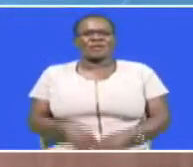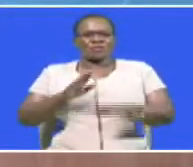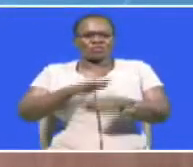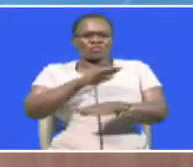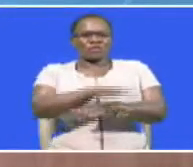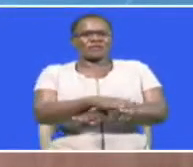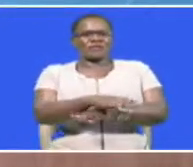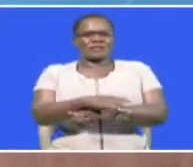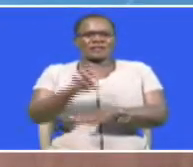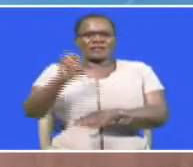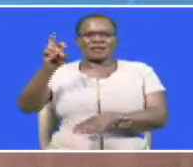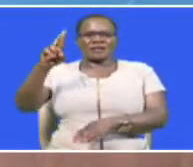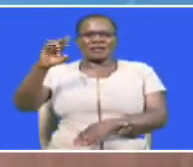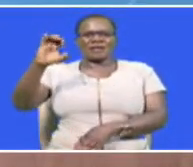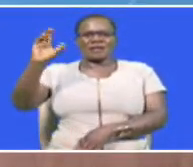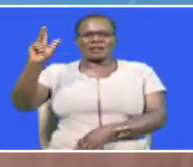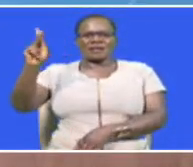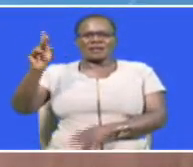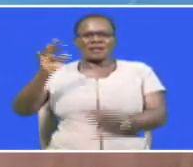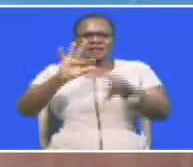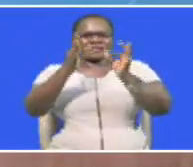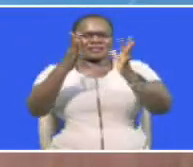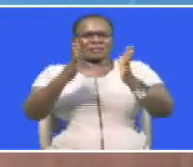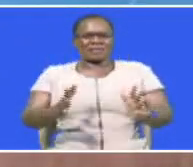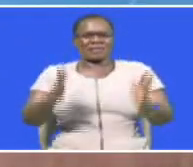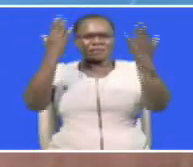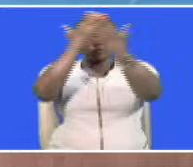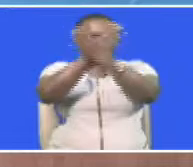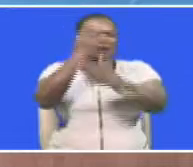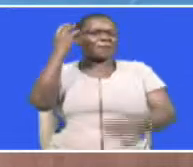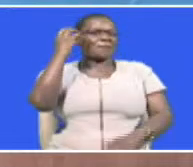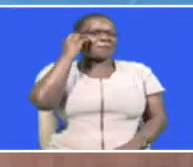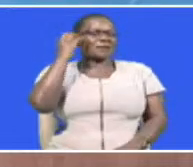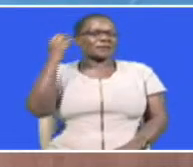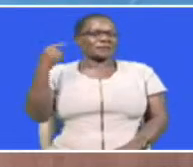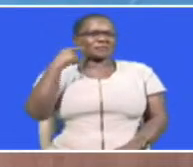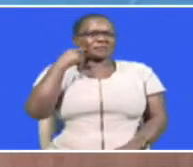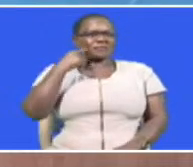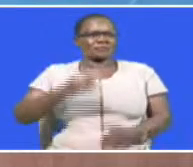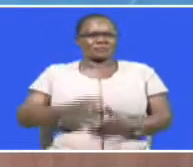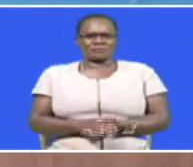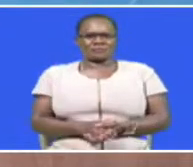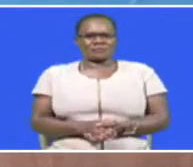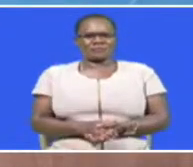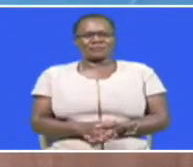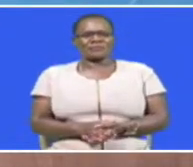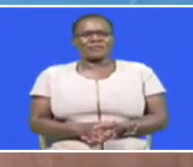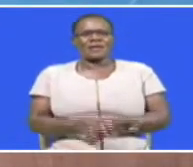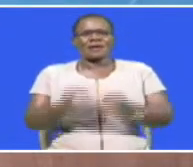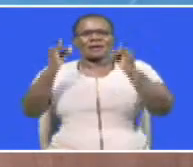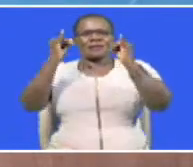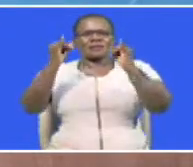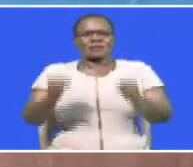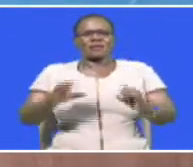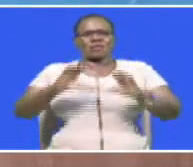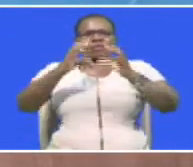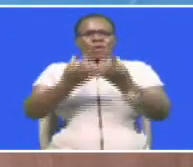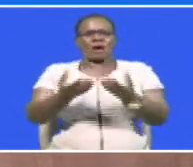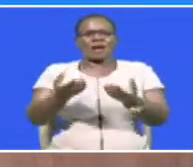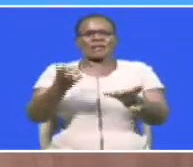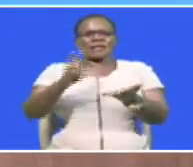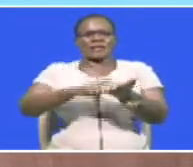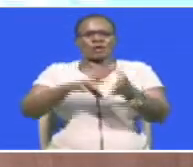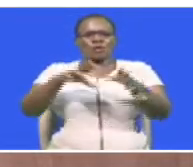Good evening. My name is Eric Latif. Our sign language interpreter tonight is Nerea Owiti. The new world record holder